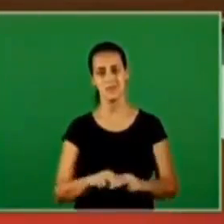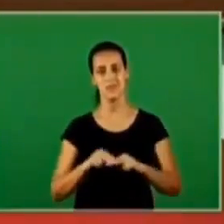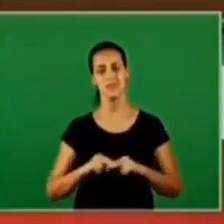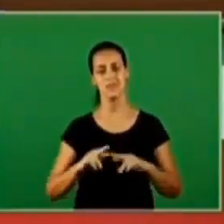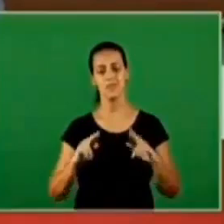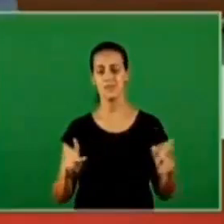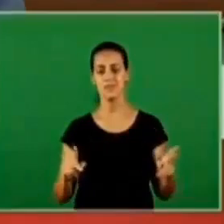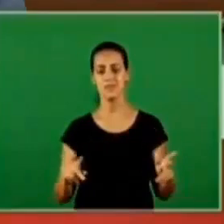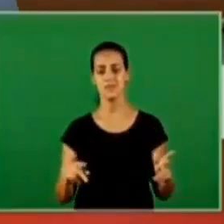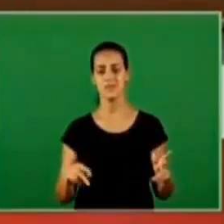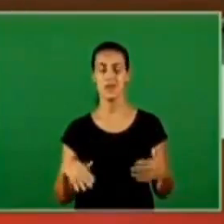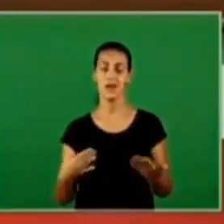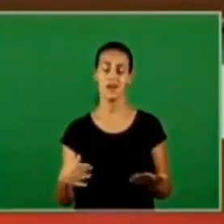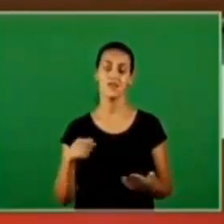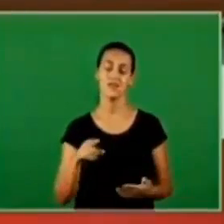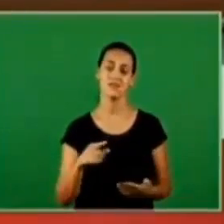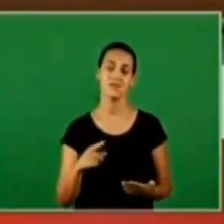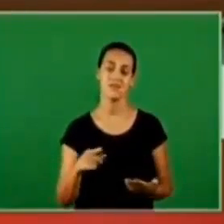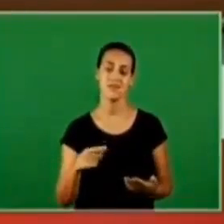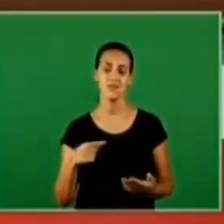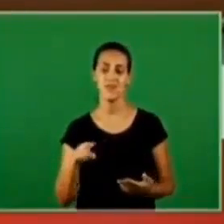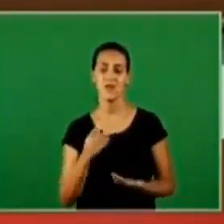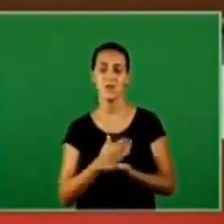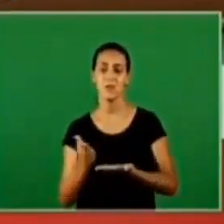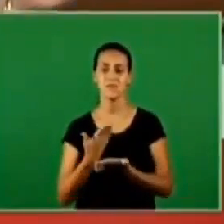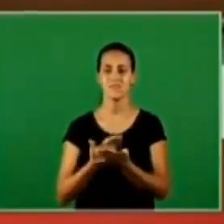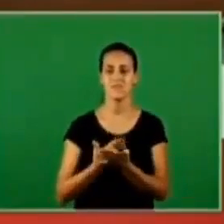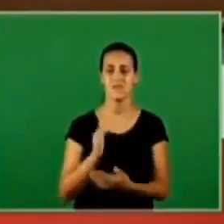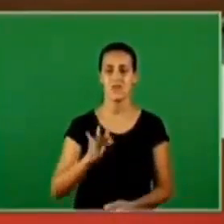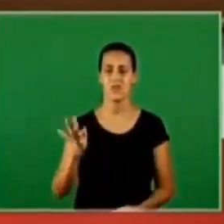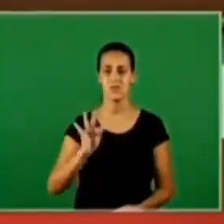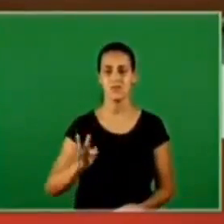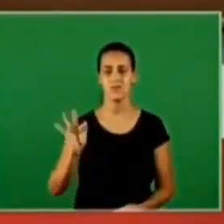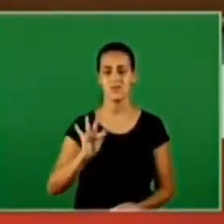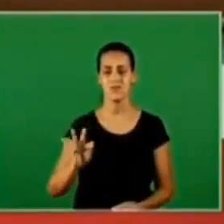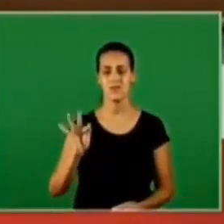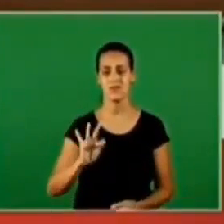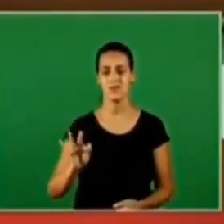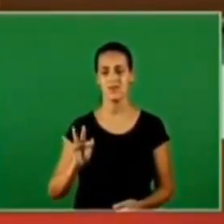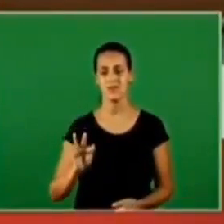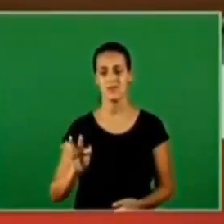God. That's the difference. So then you go to college,